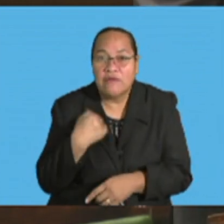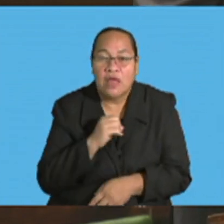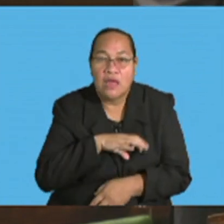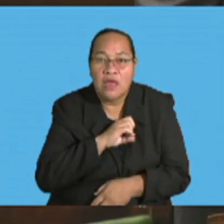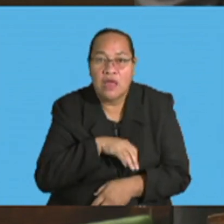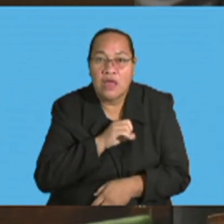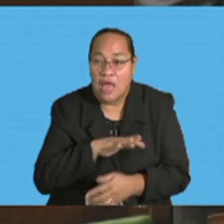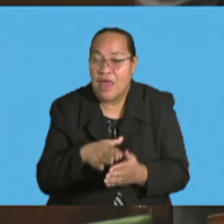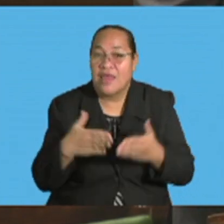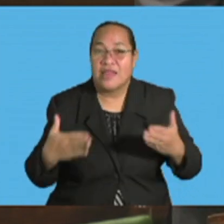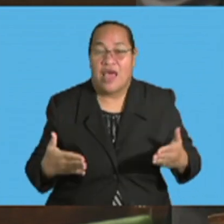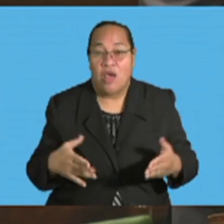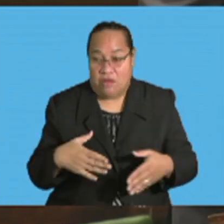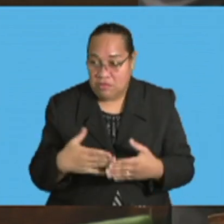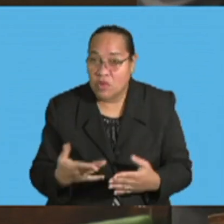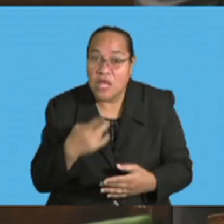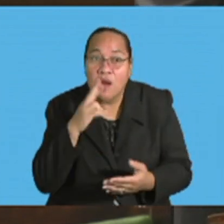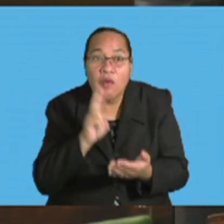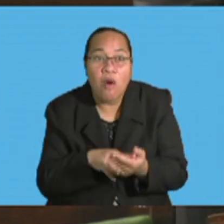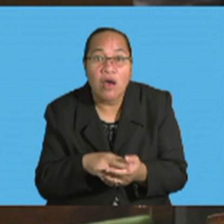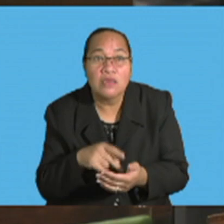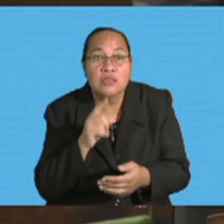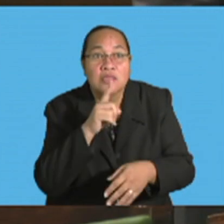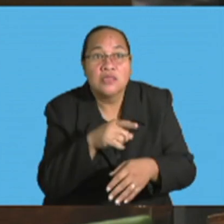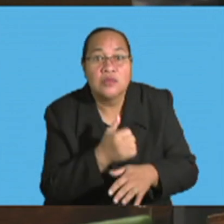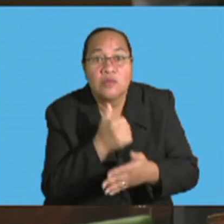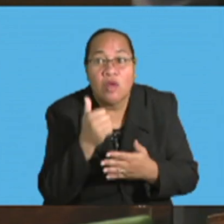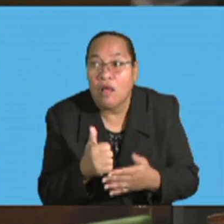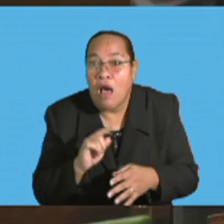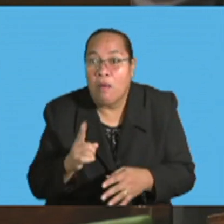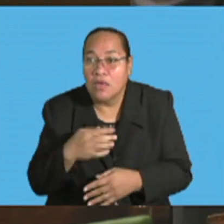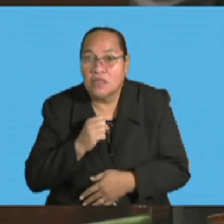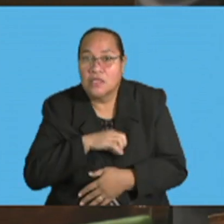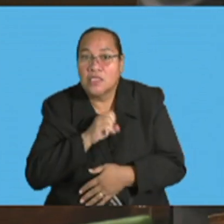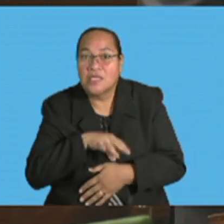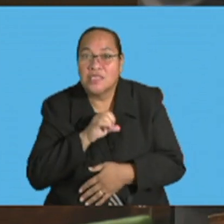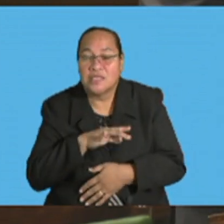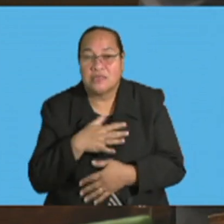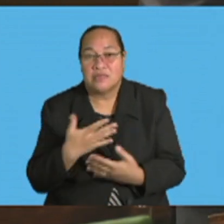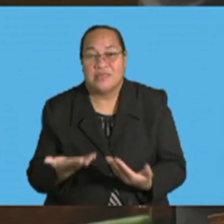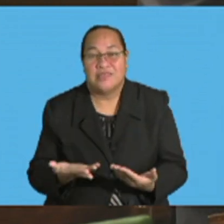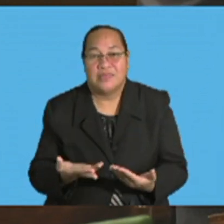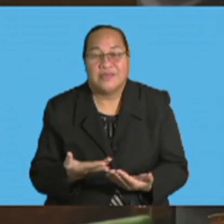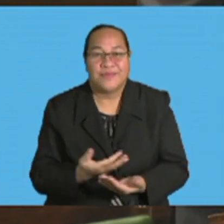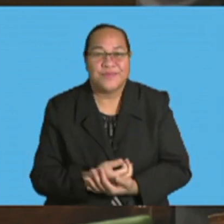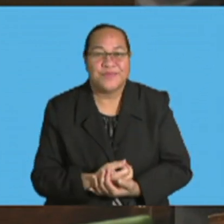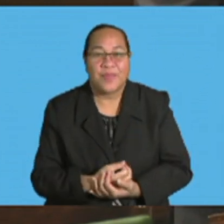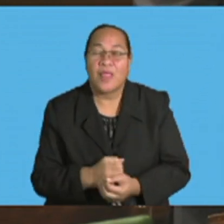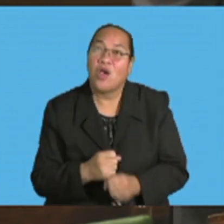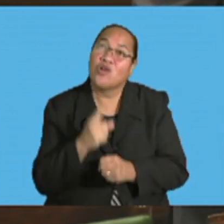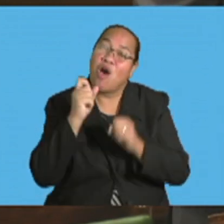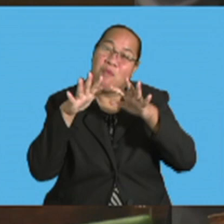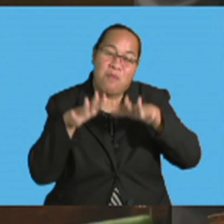this very moment of reporting their abuses to authorities. Honorable Speaker, God has